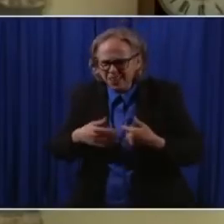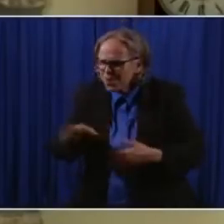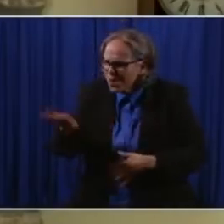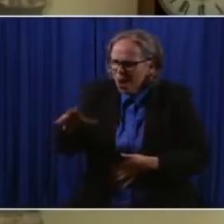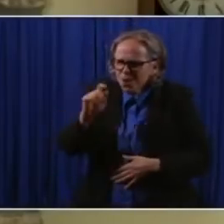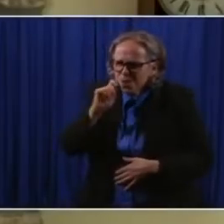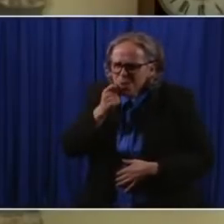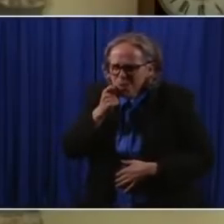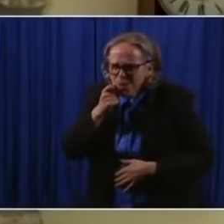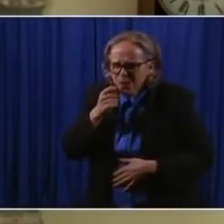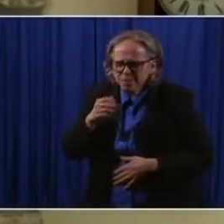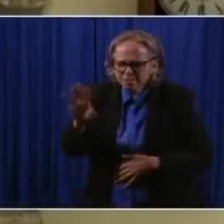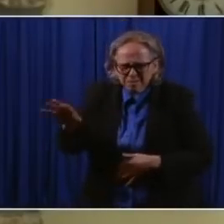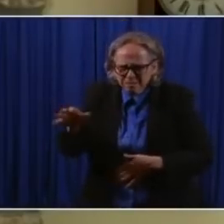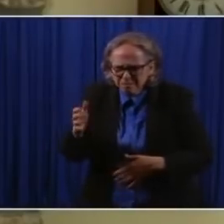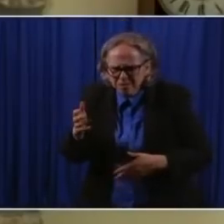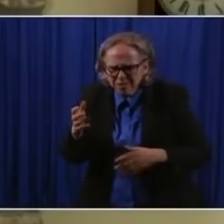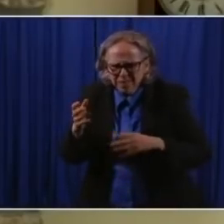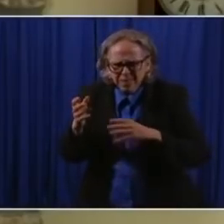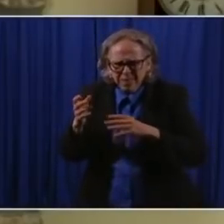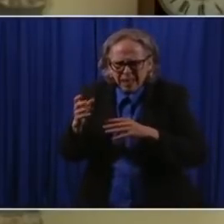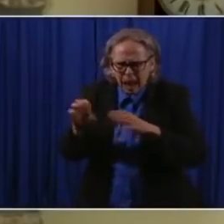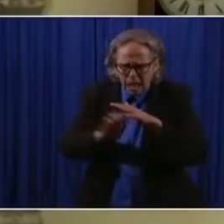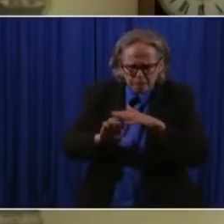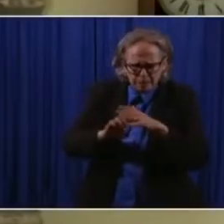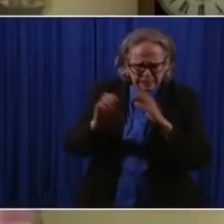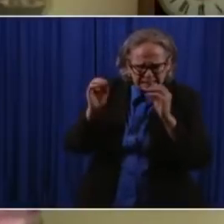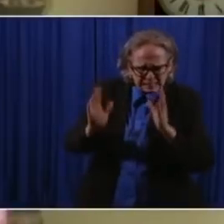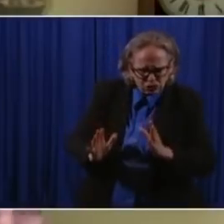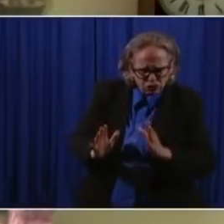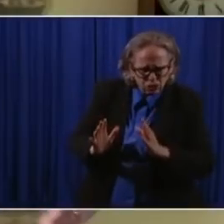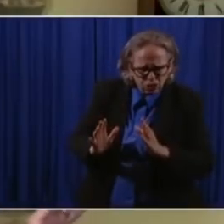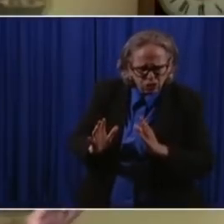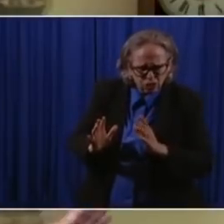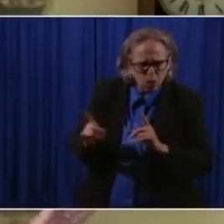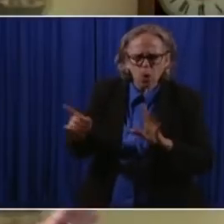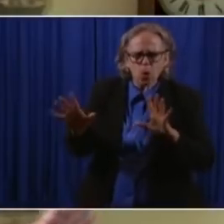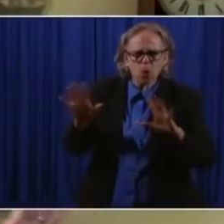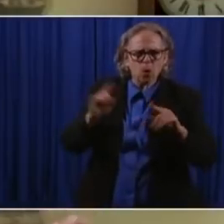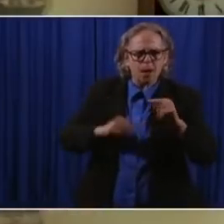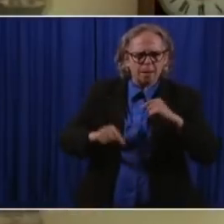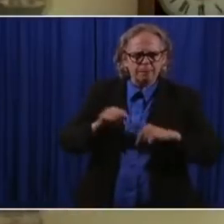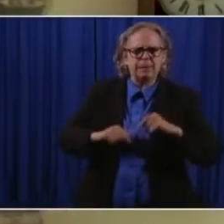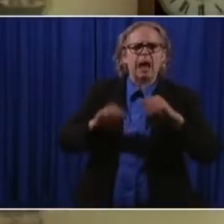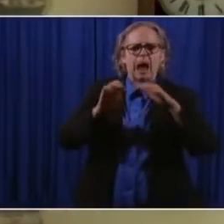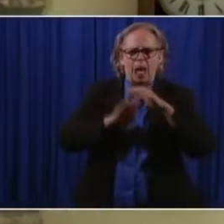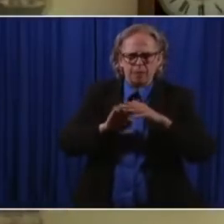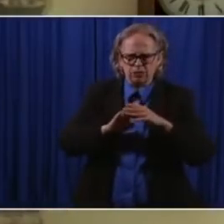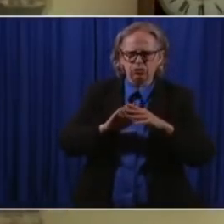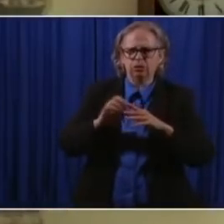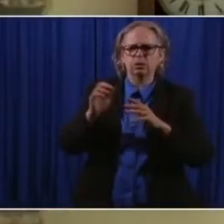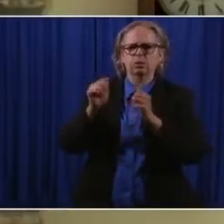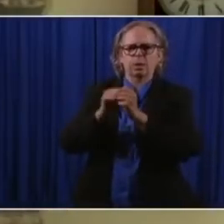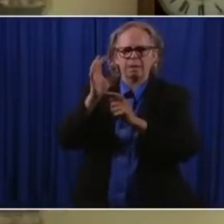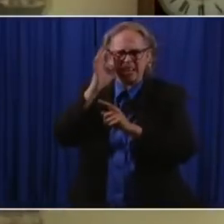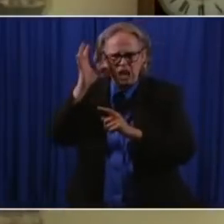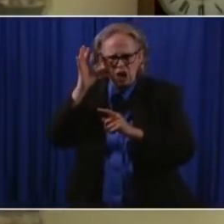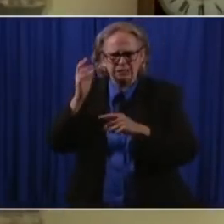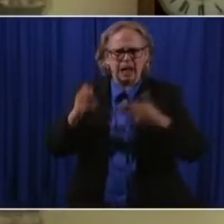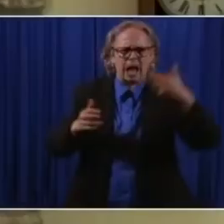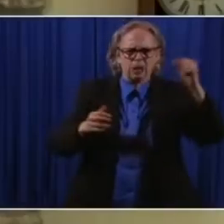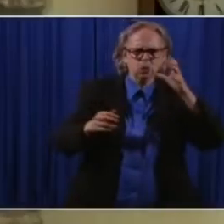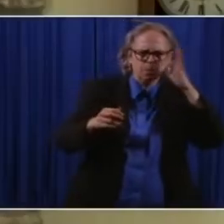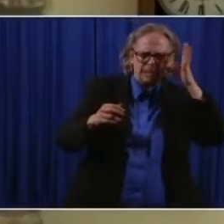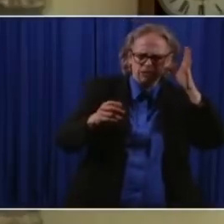difference between what the elementary teachers, or excuse me, the elementary parents who had elementary kids and those who had high school kids. What were